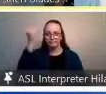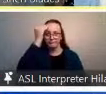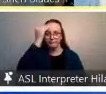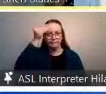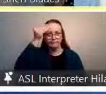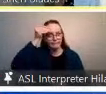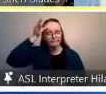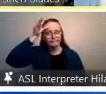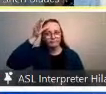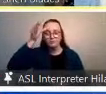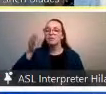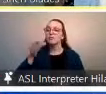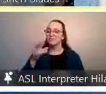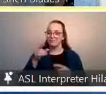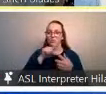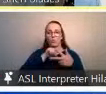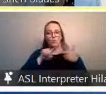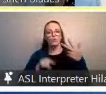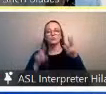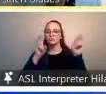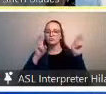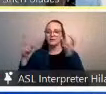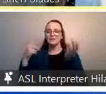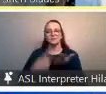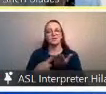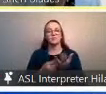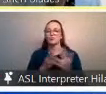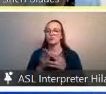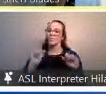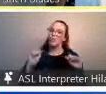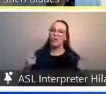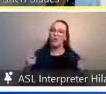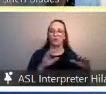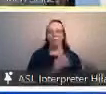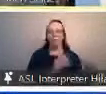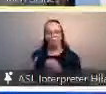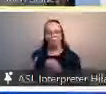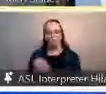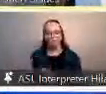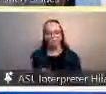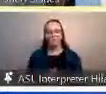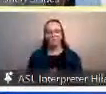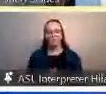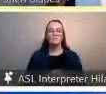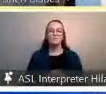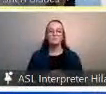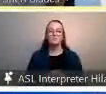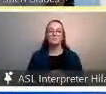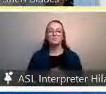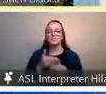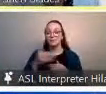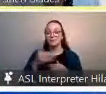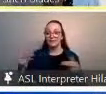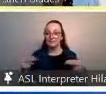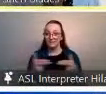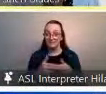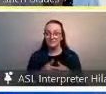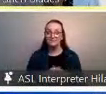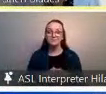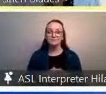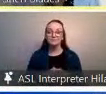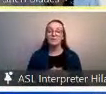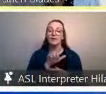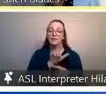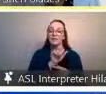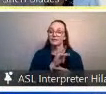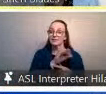were discussed by all three groups. Next slide, please. The Latino and Mixtec participants